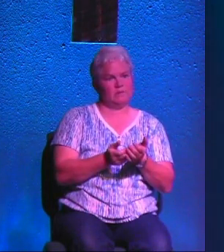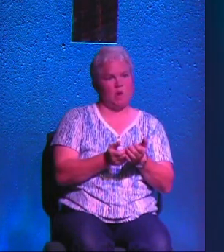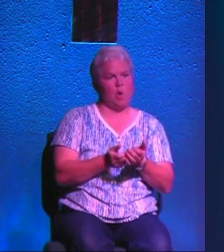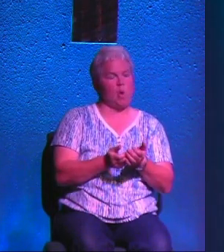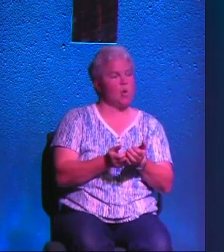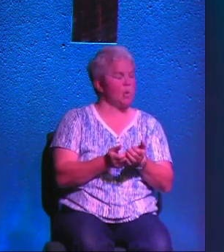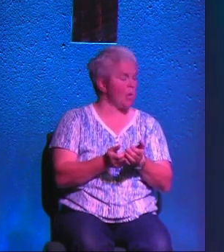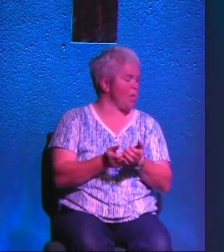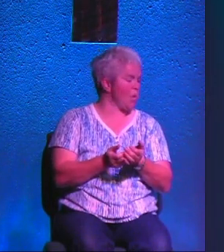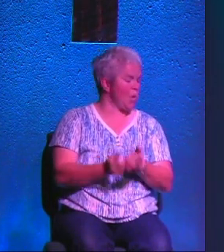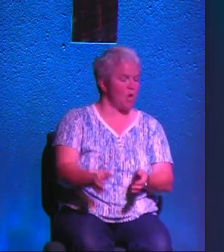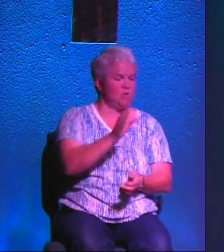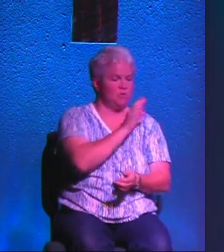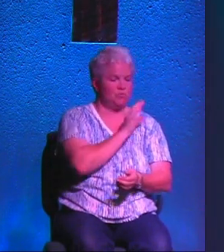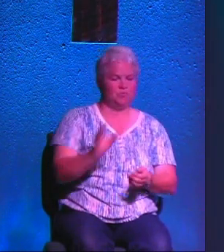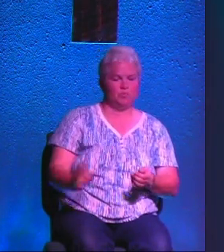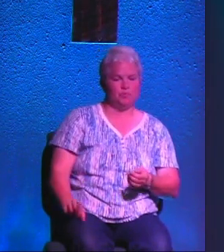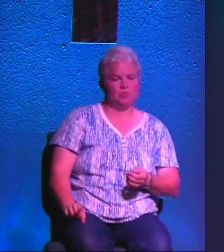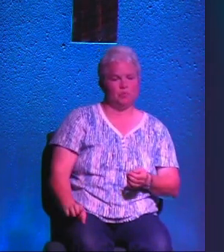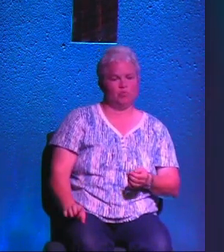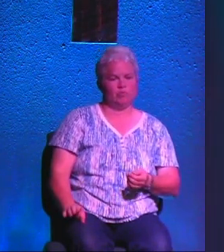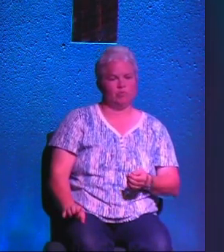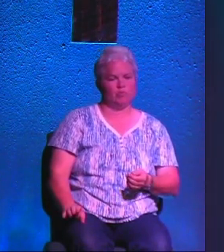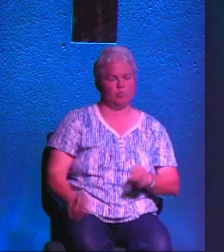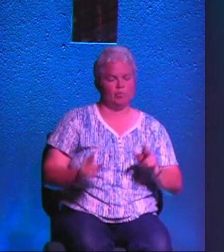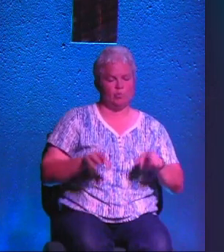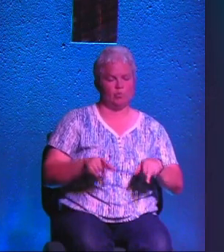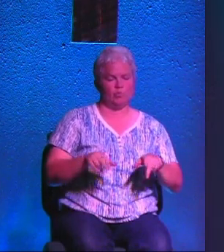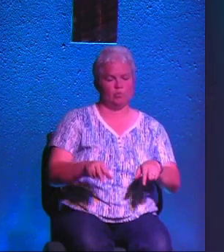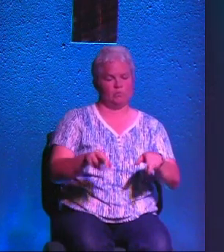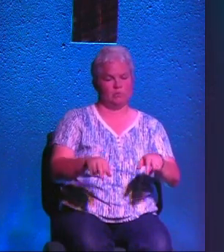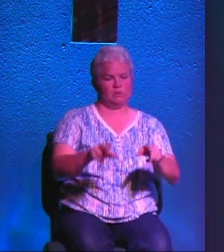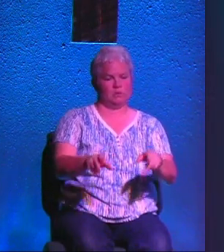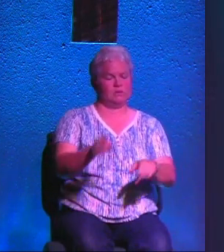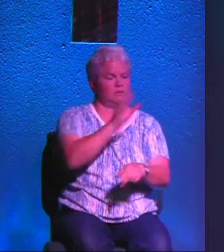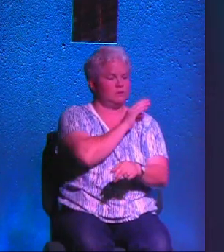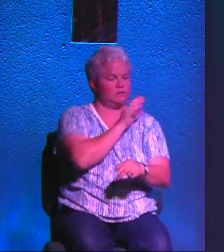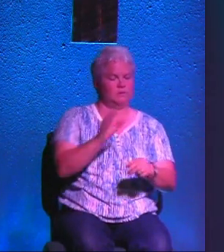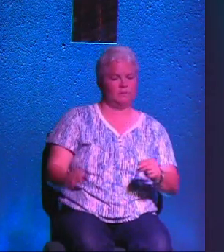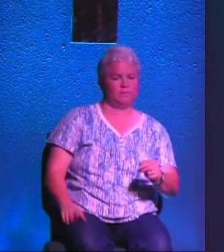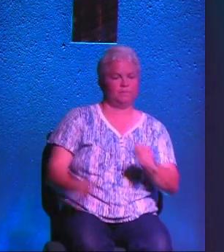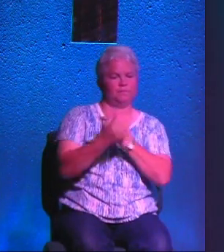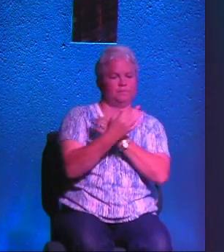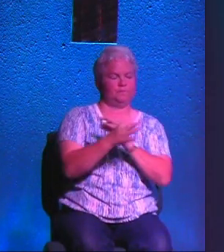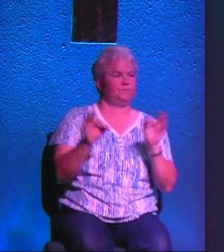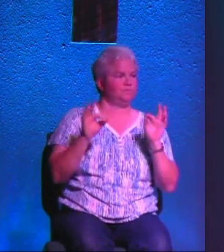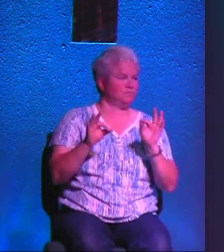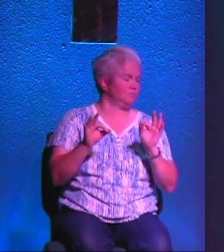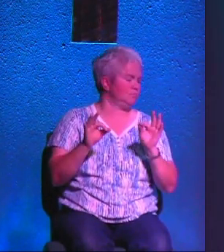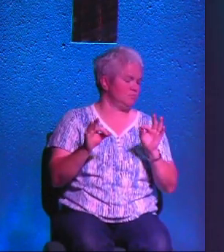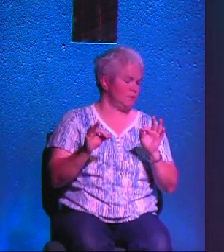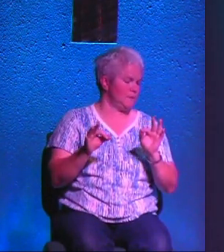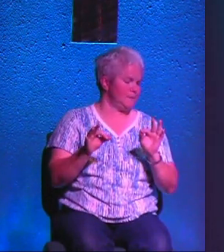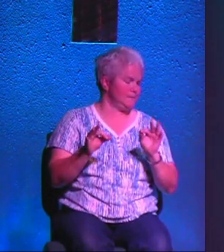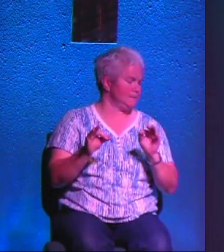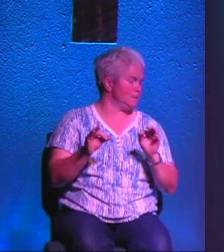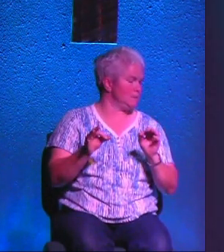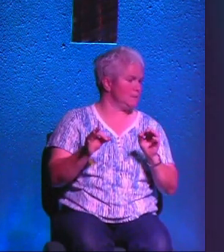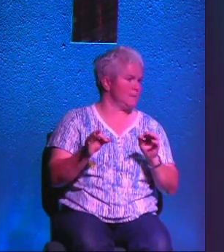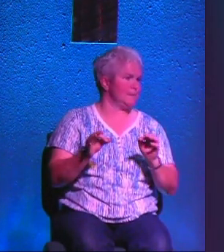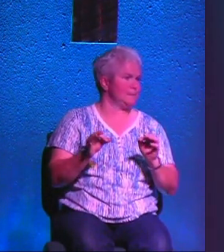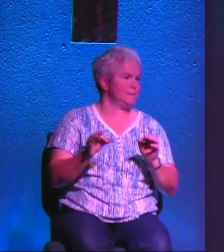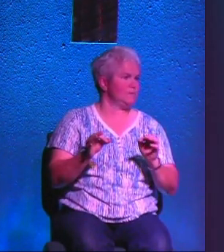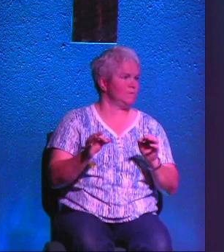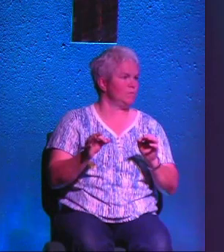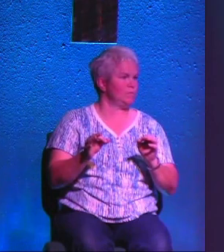Remember, because of Christ, we are to walk in our Christian freedom. It's like we were just singing, right? Where the